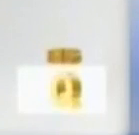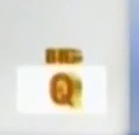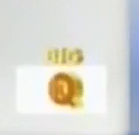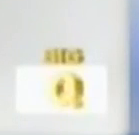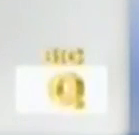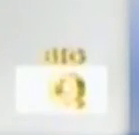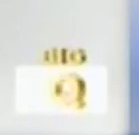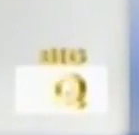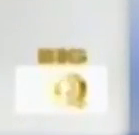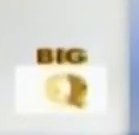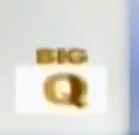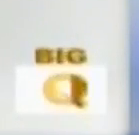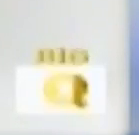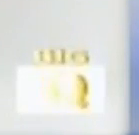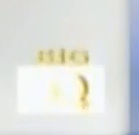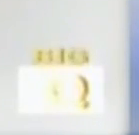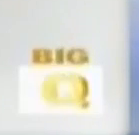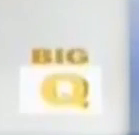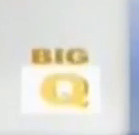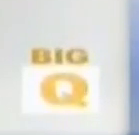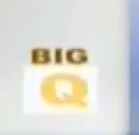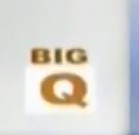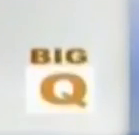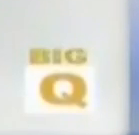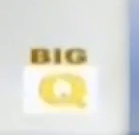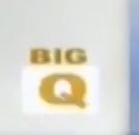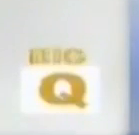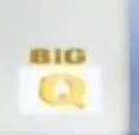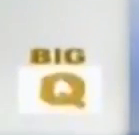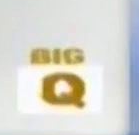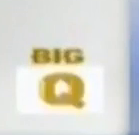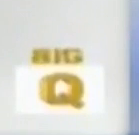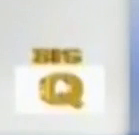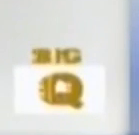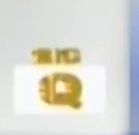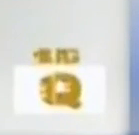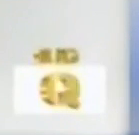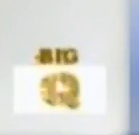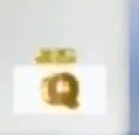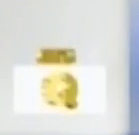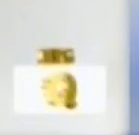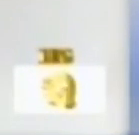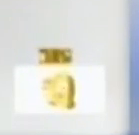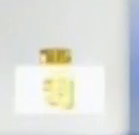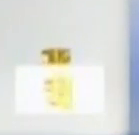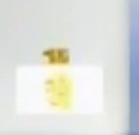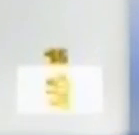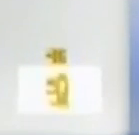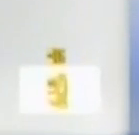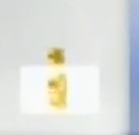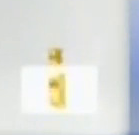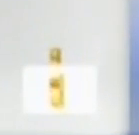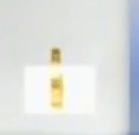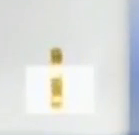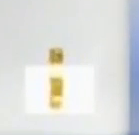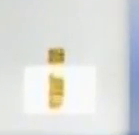Just tell me what you think. Hashtag to use is Kivumbi2017, or you can tweet me at Betty M. Kialo, or you can also use the number 22155, and I'll be